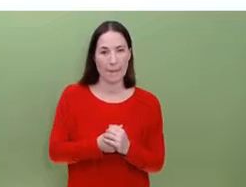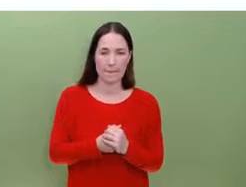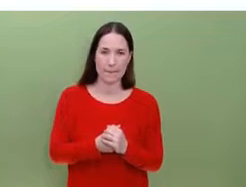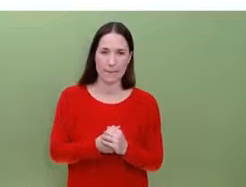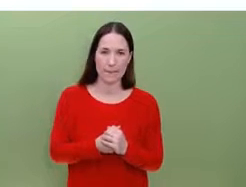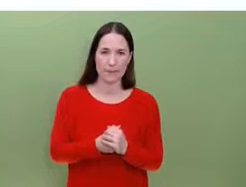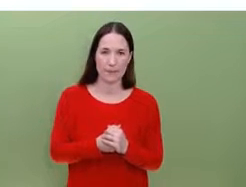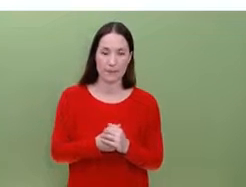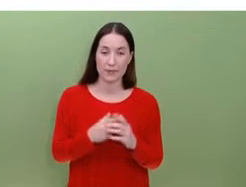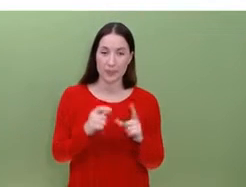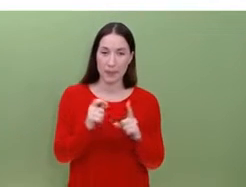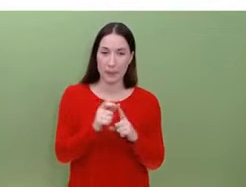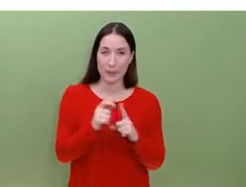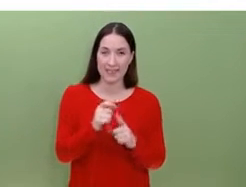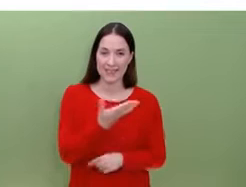Peter.